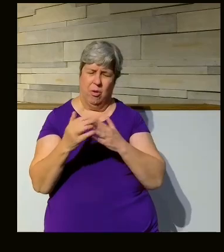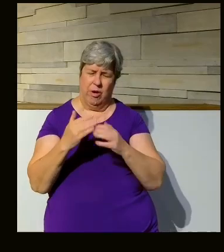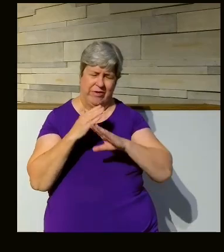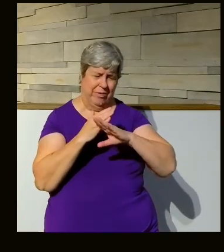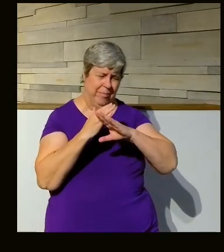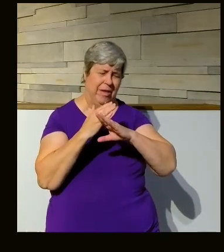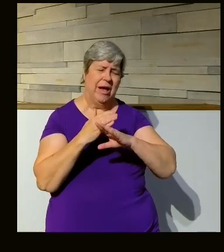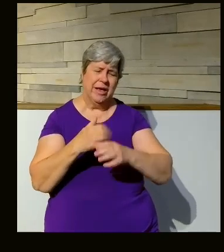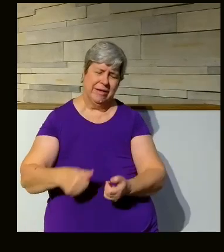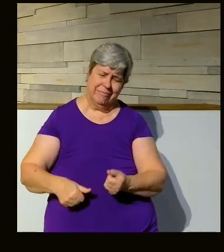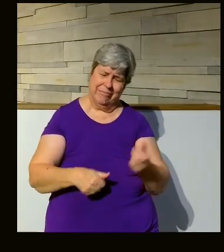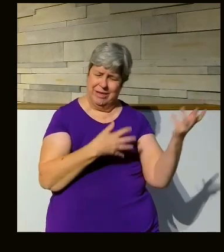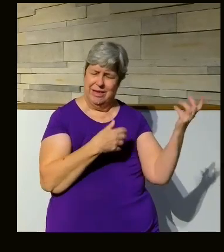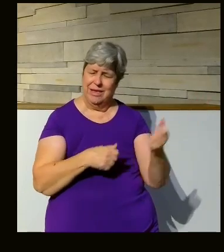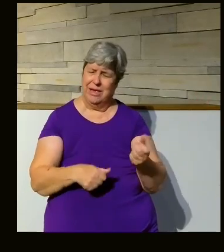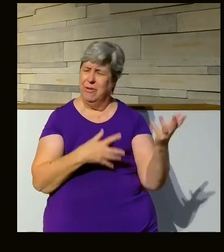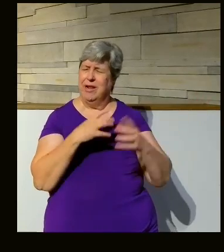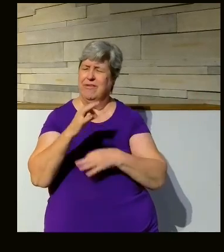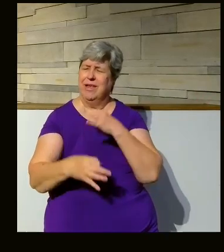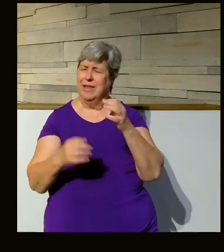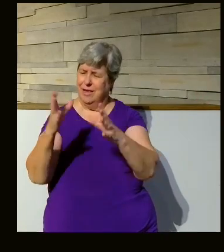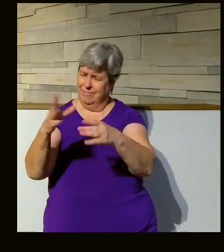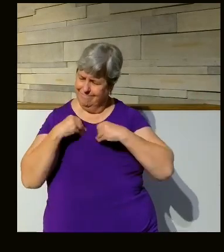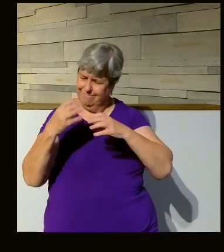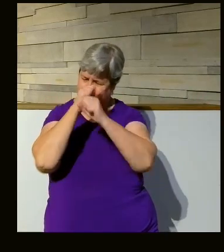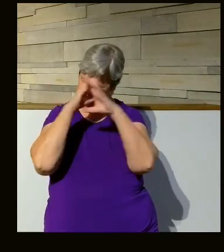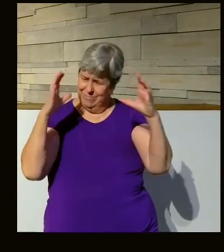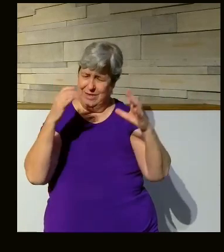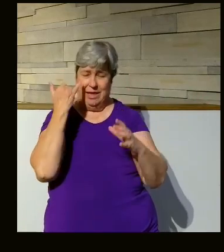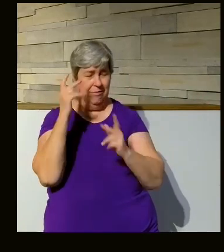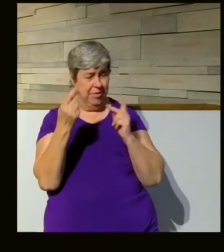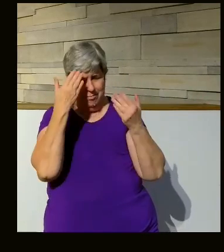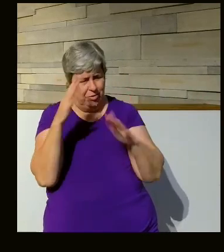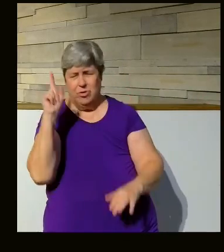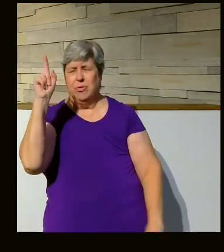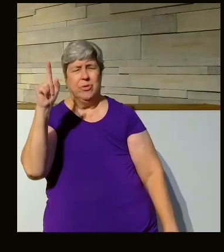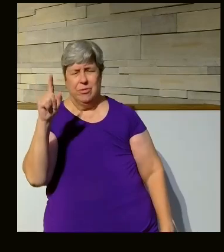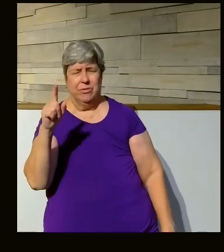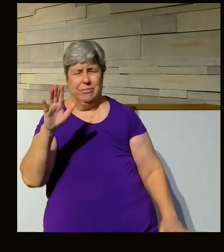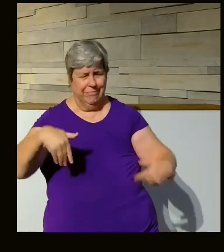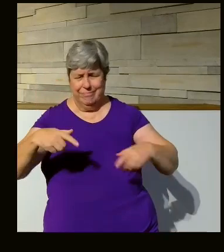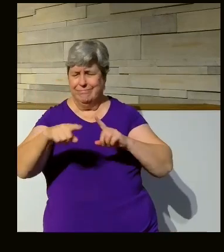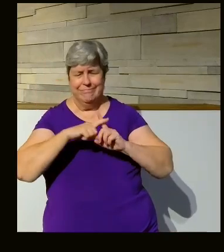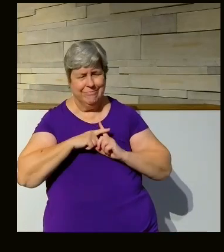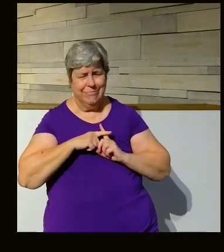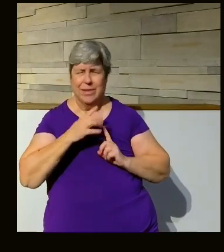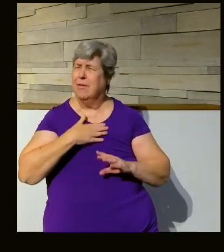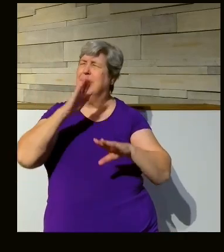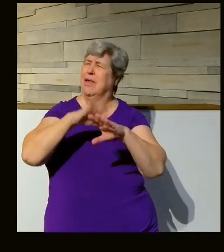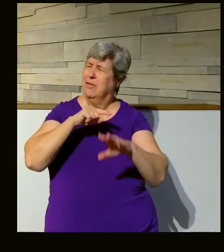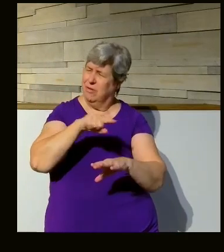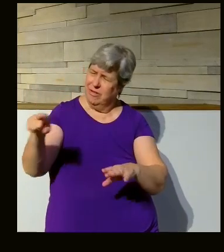out of our lives we do not need. And for those who don't know you, Lord Jesus, put your call upon them